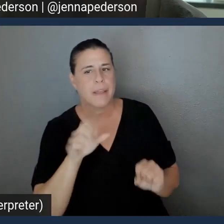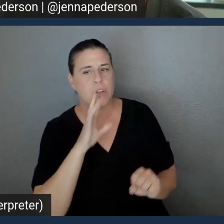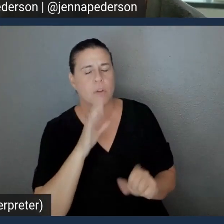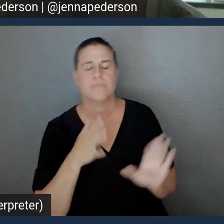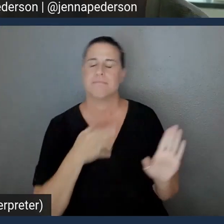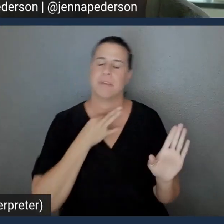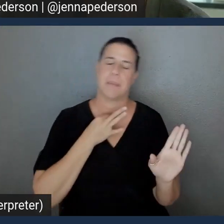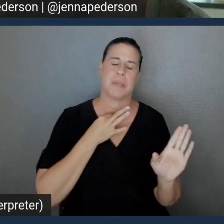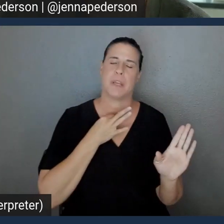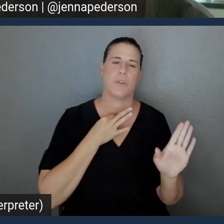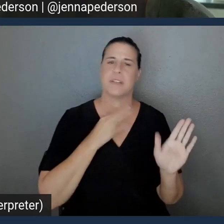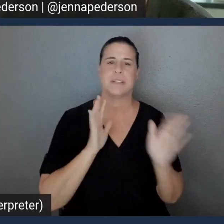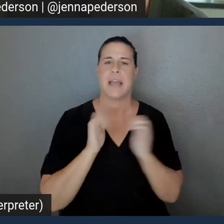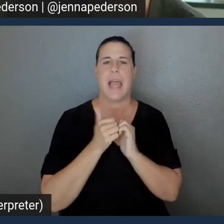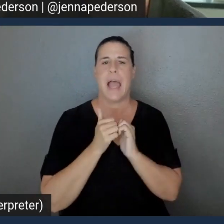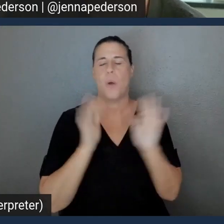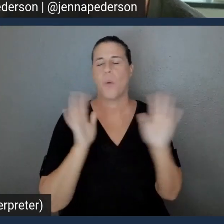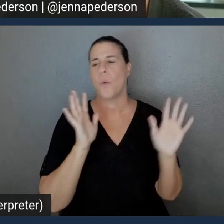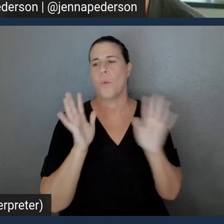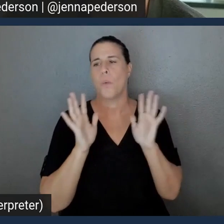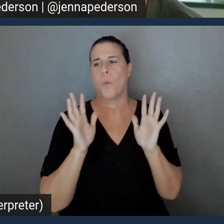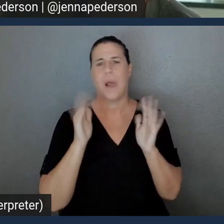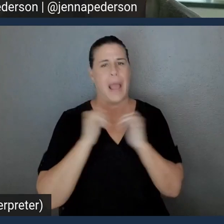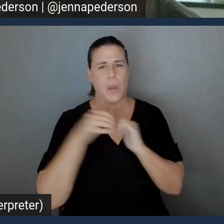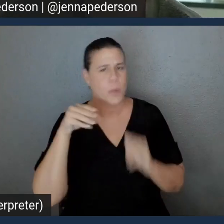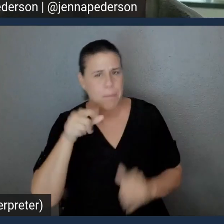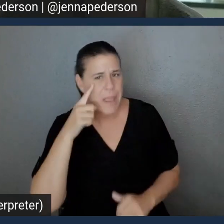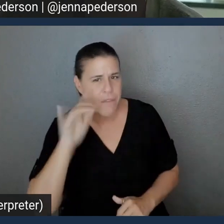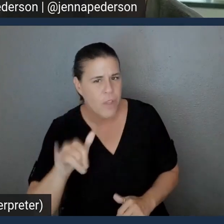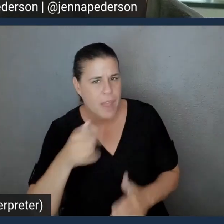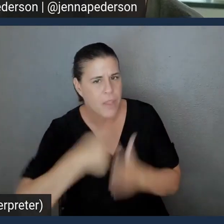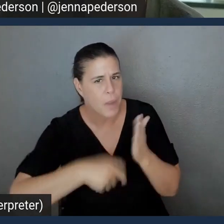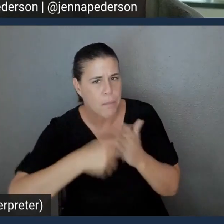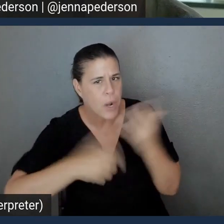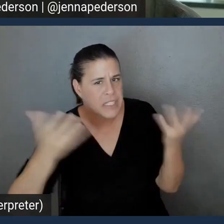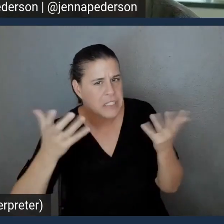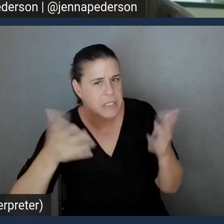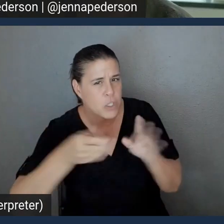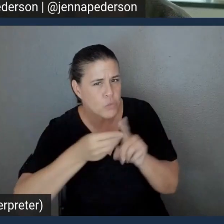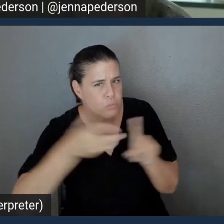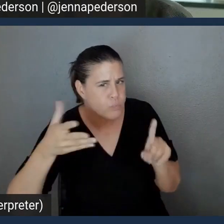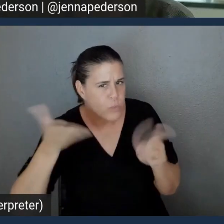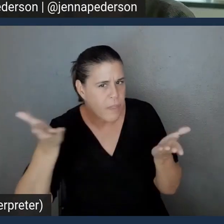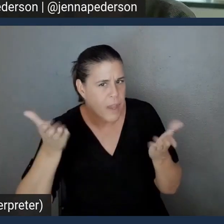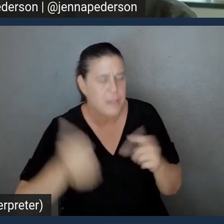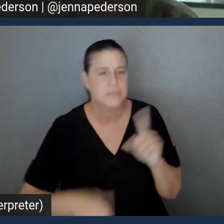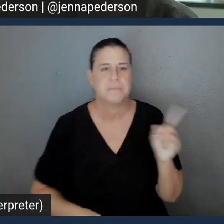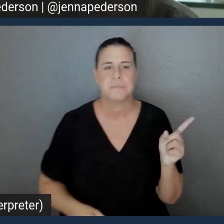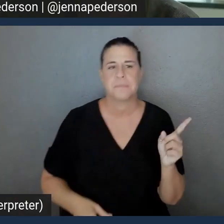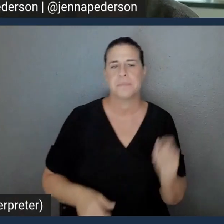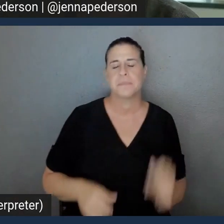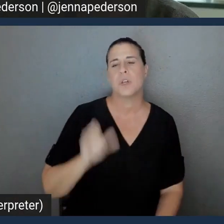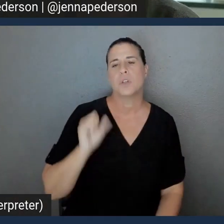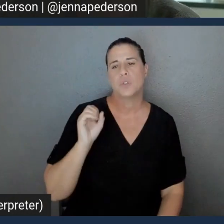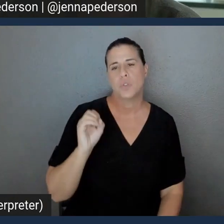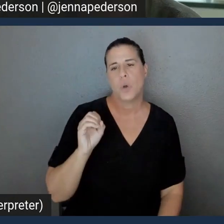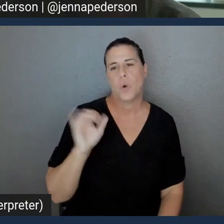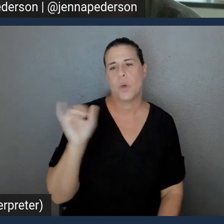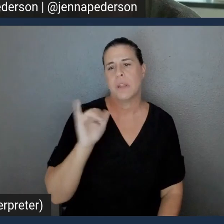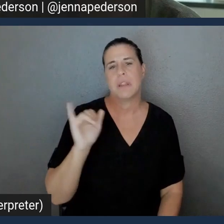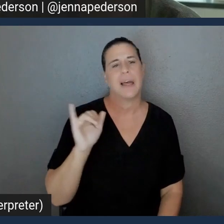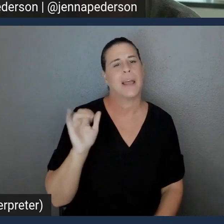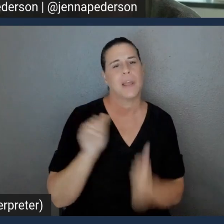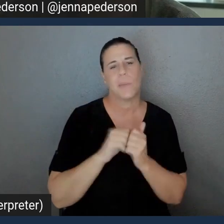curious how we pay for this. Like, how is this priced? Can you talk a little bit about that? Yes. So, like with